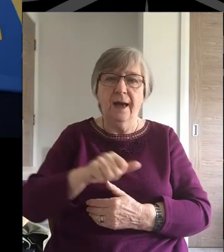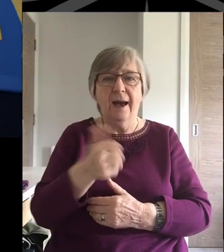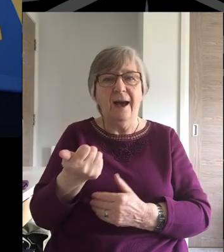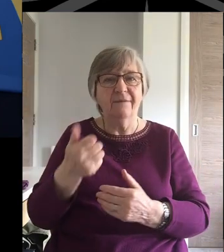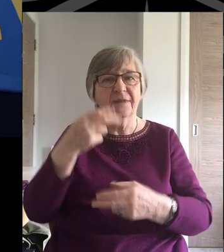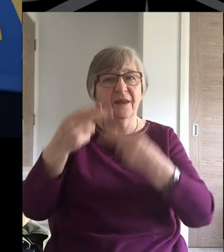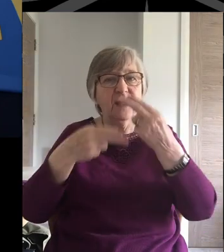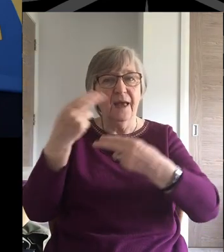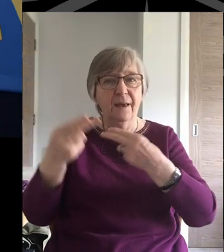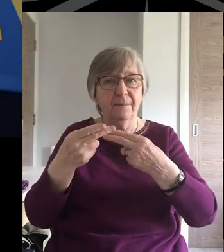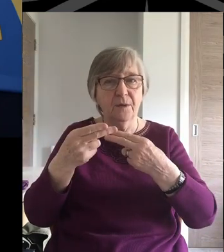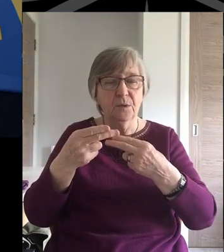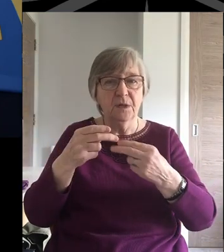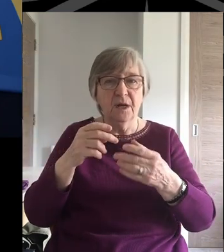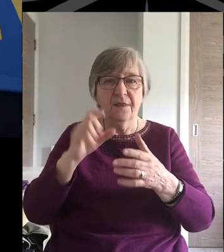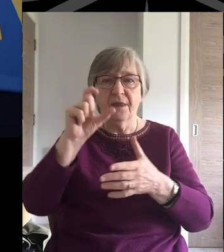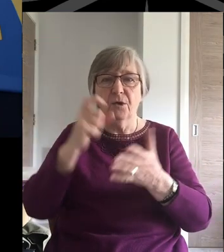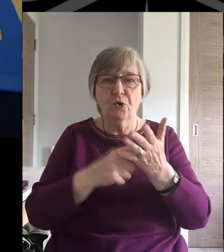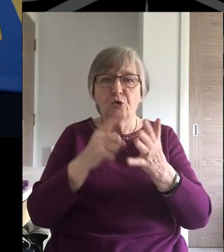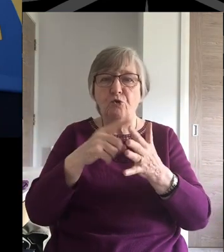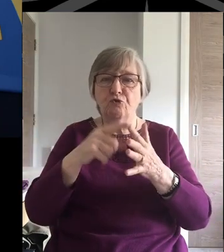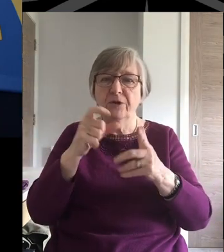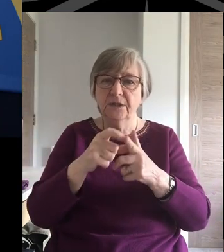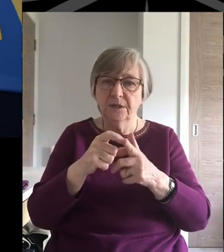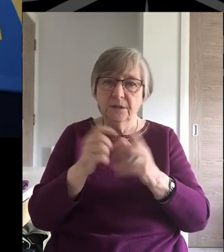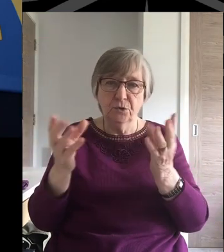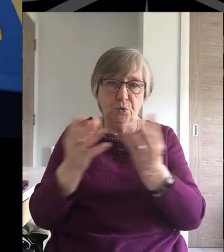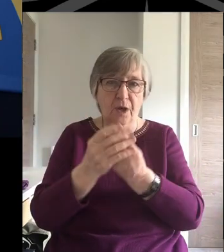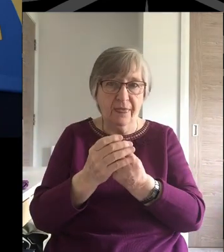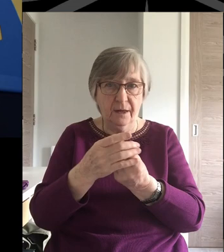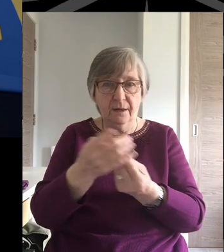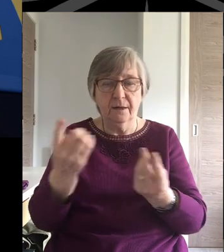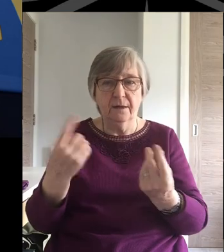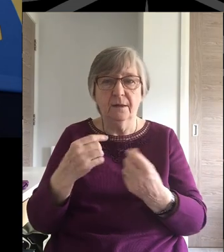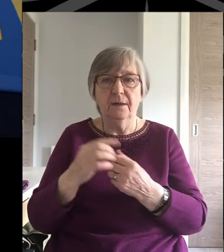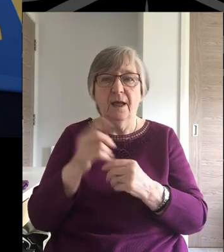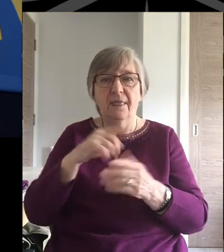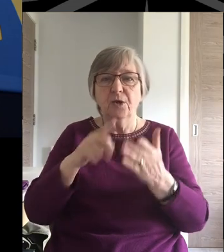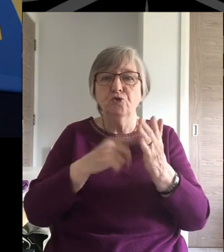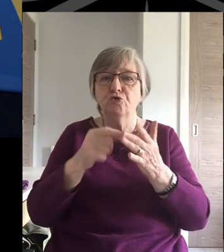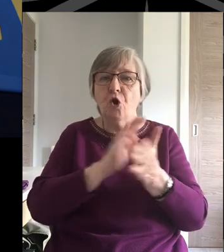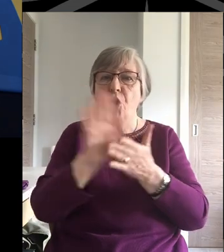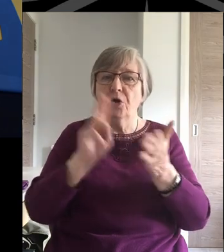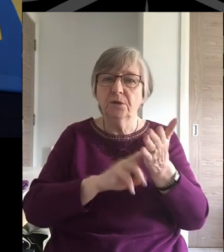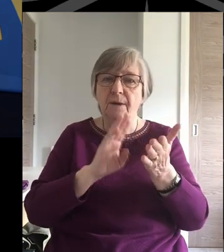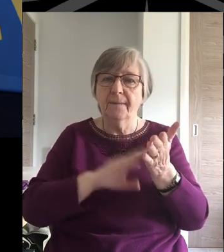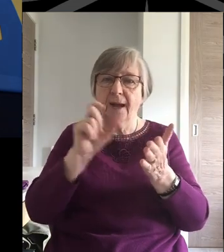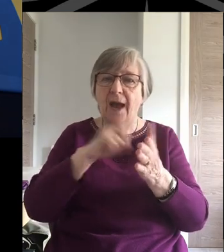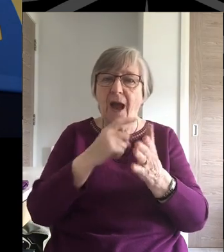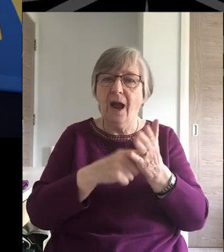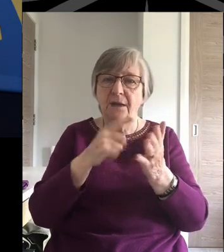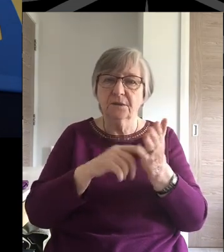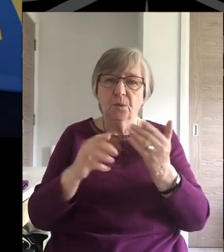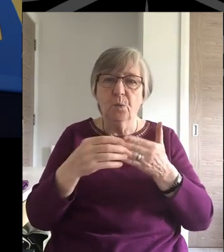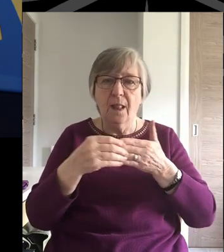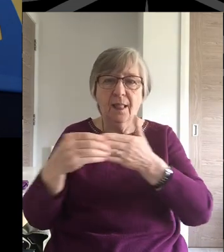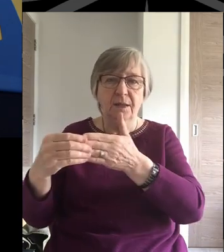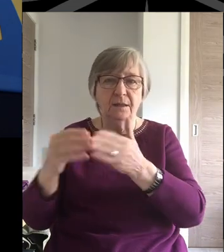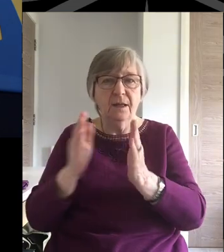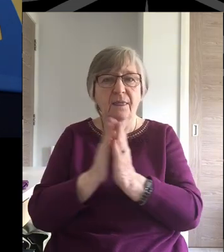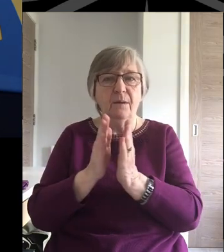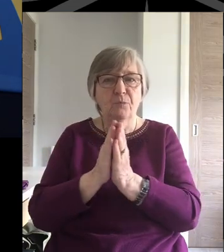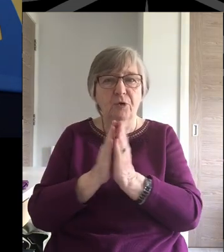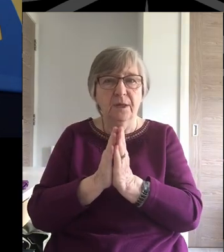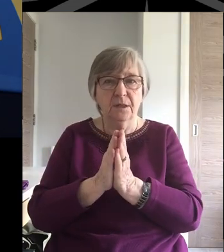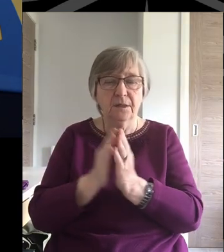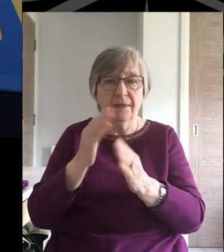hymn, we'll confess our faith together in the words of the Apostles' Creed, and then John McCart will be leading us in our prayers for others.